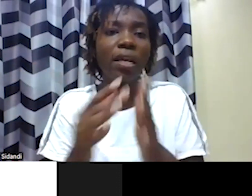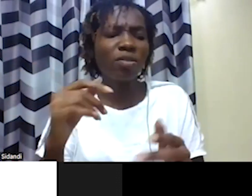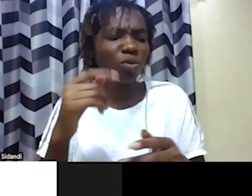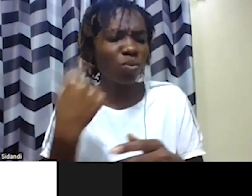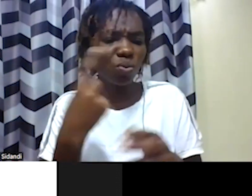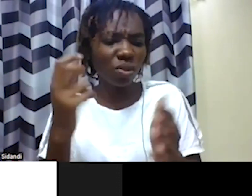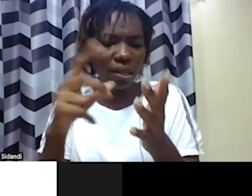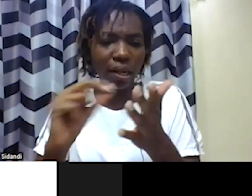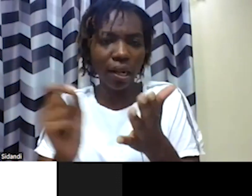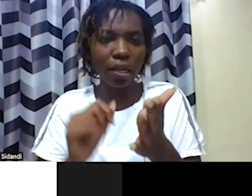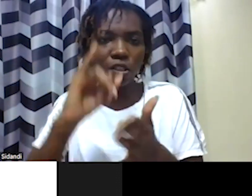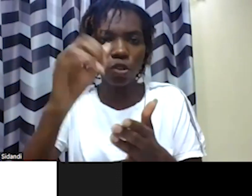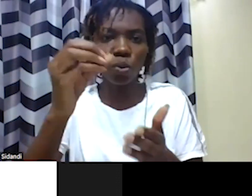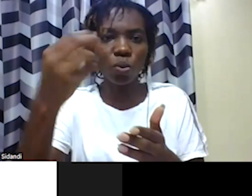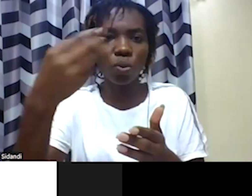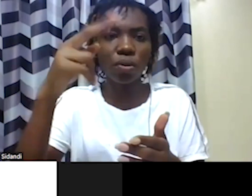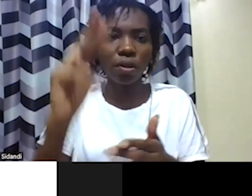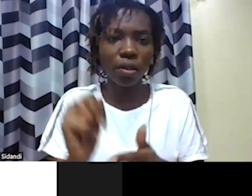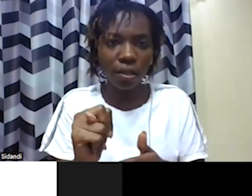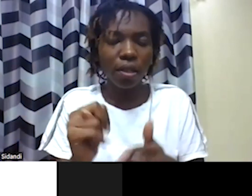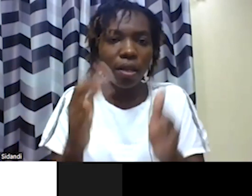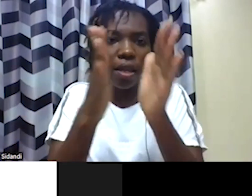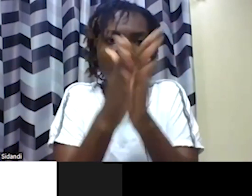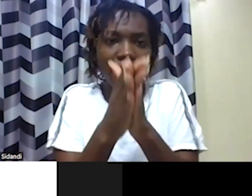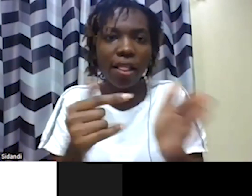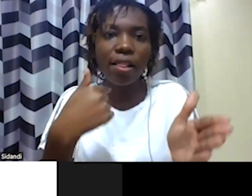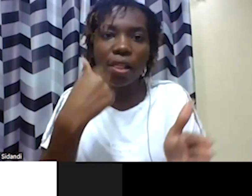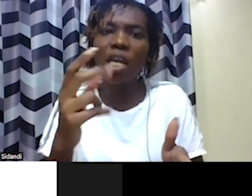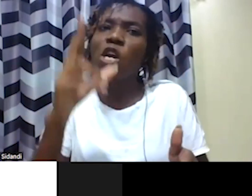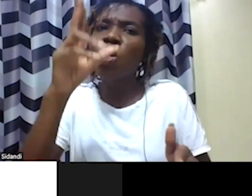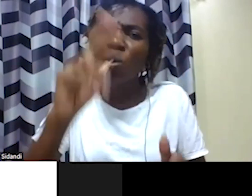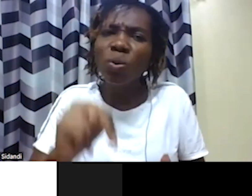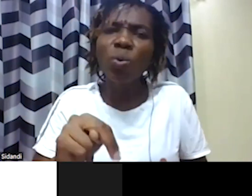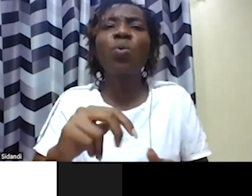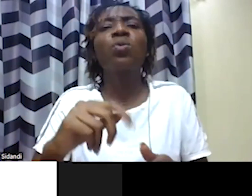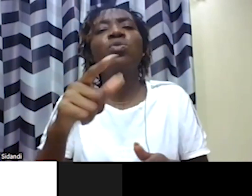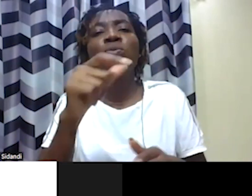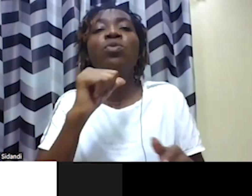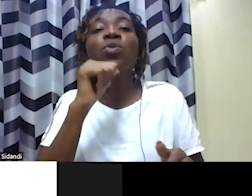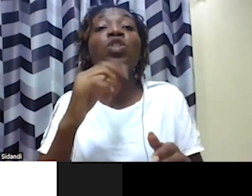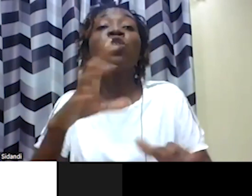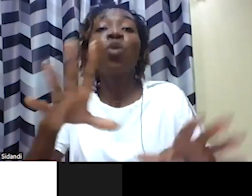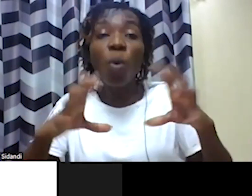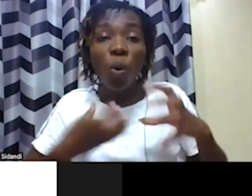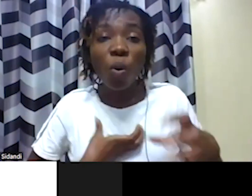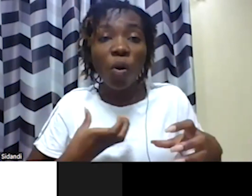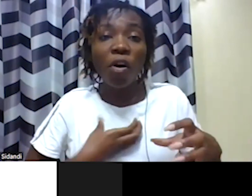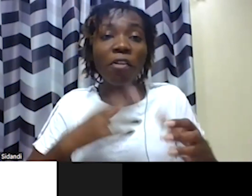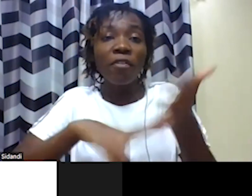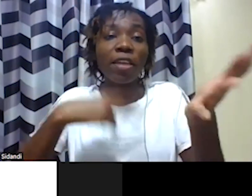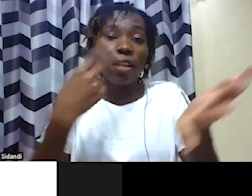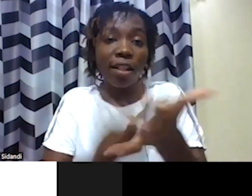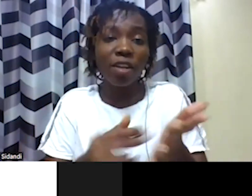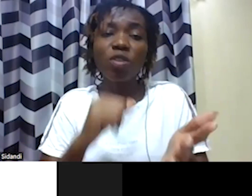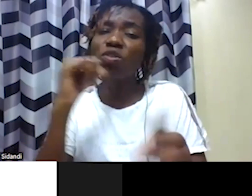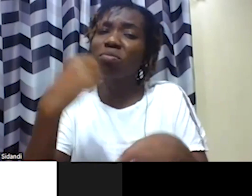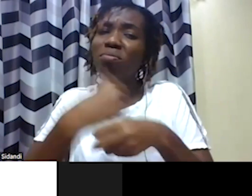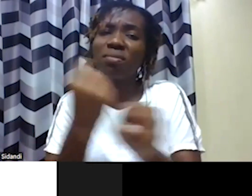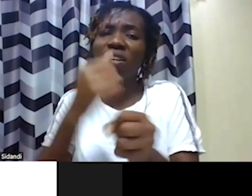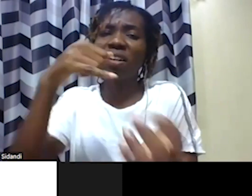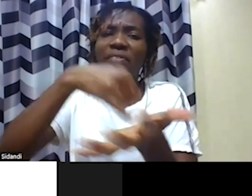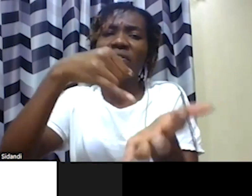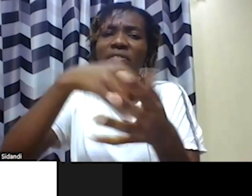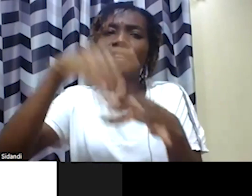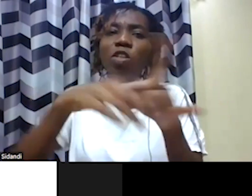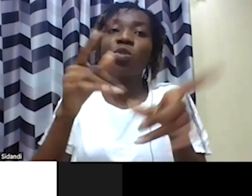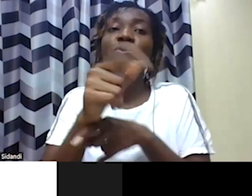Maxwell. It talks about don't own failure. Don't make it be part of you. It was